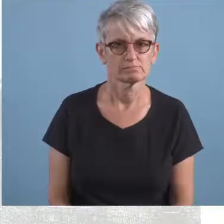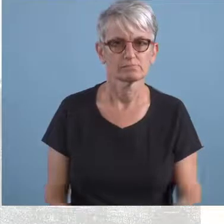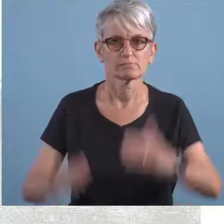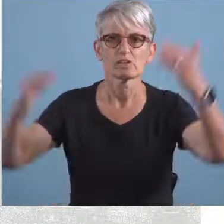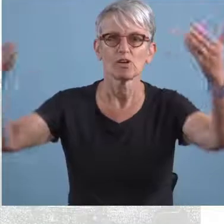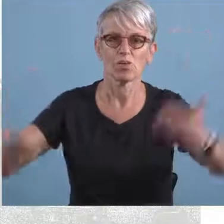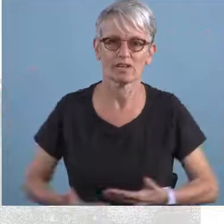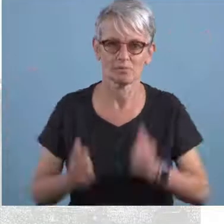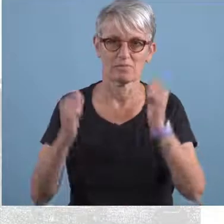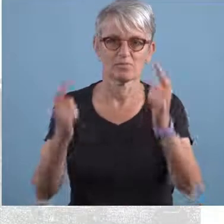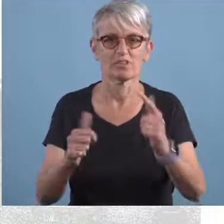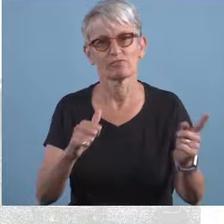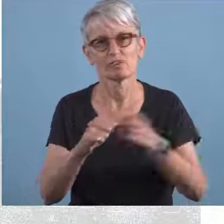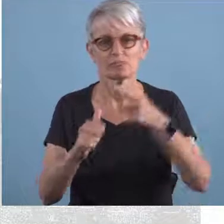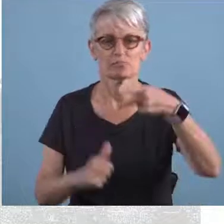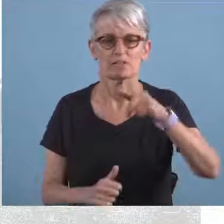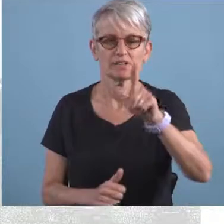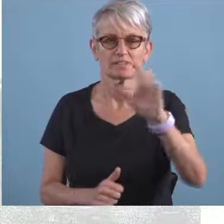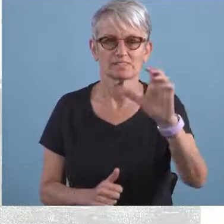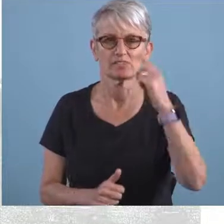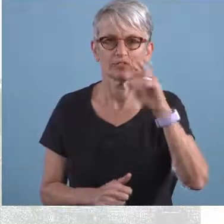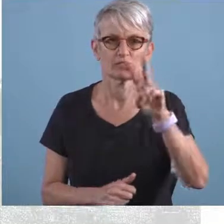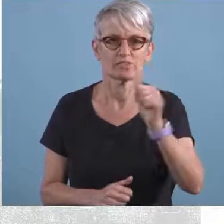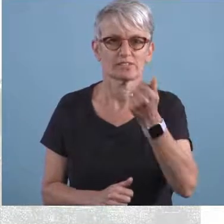Welcome everyone to the first PLC for the